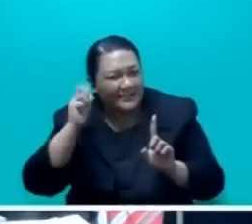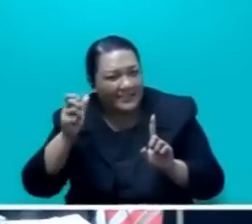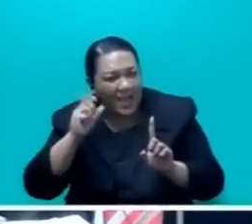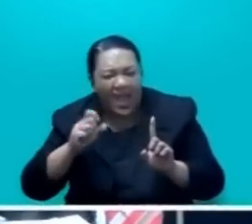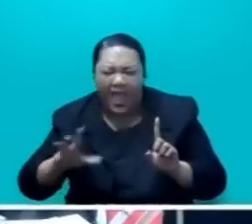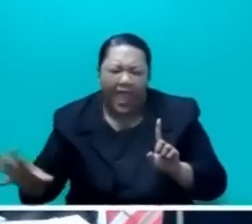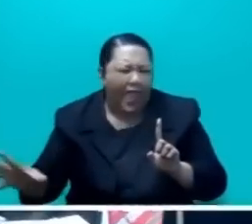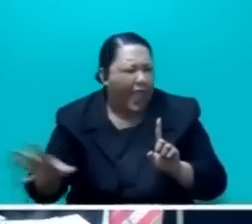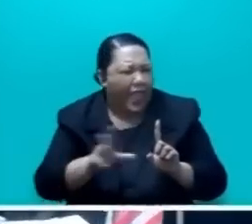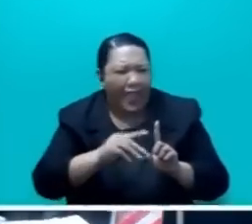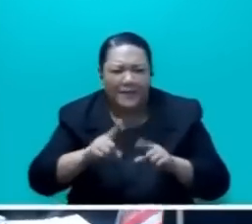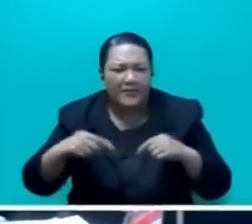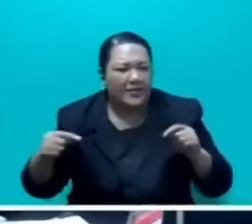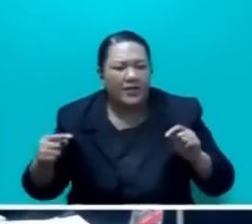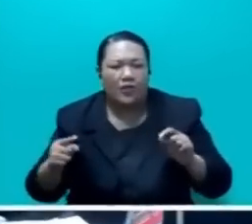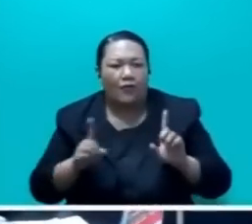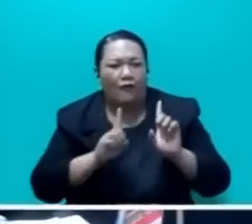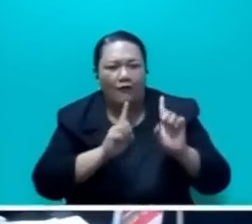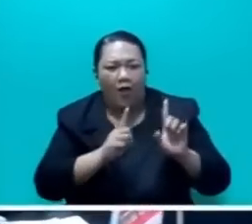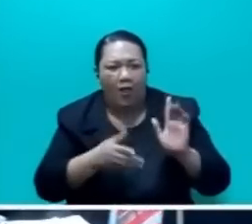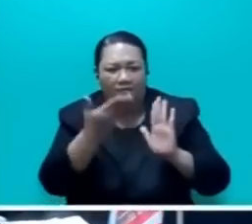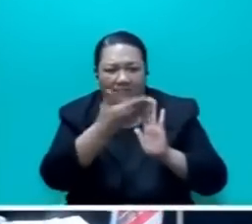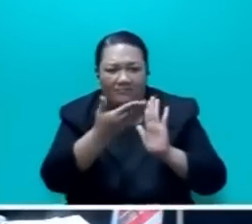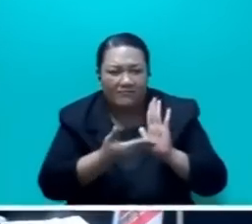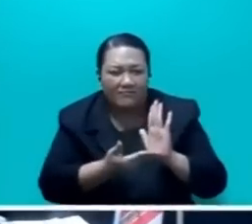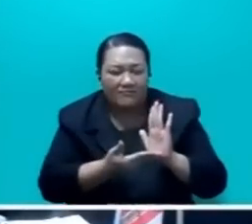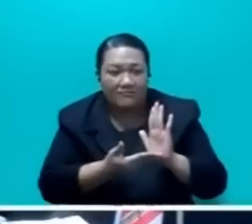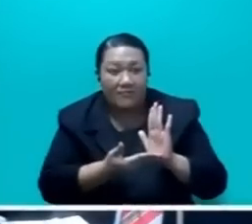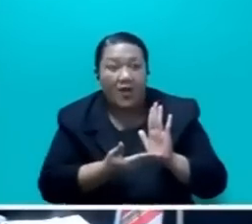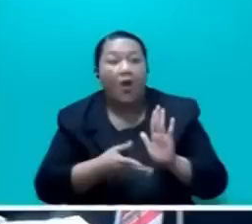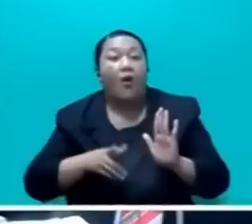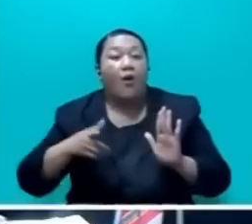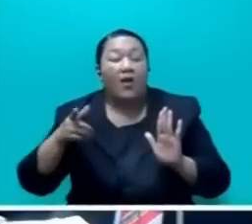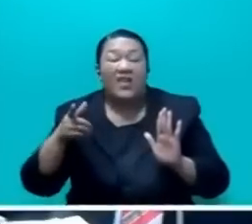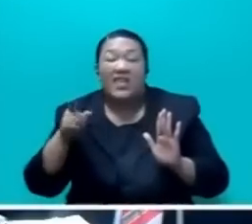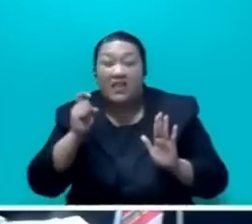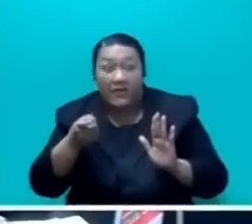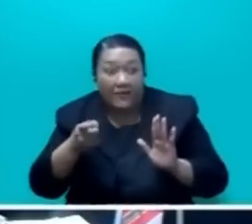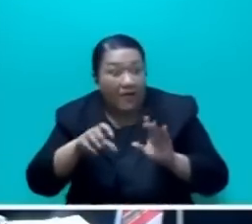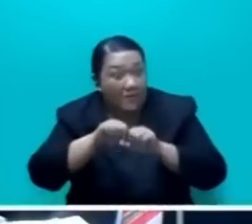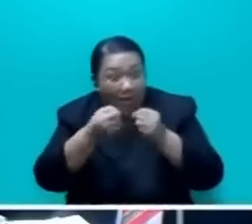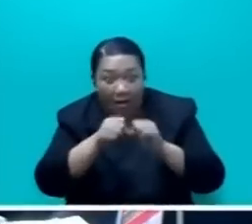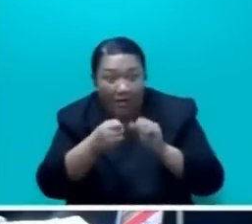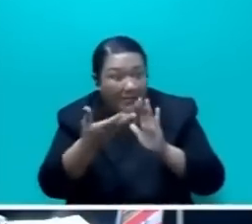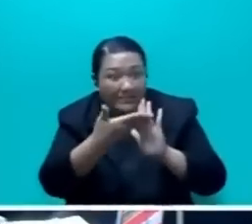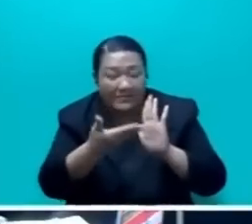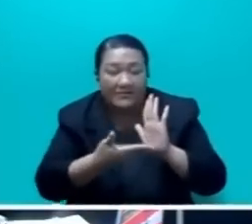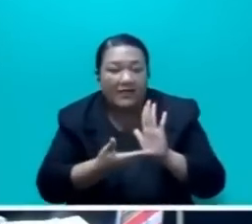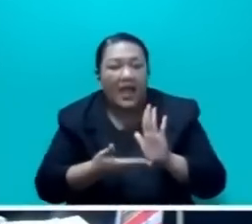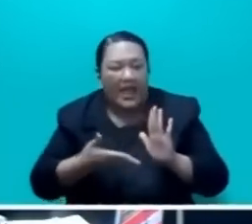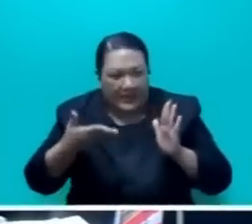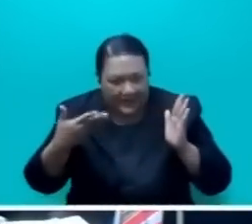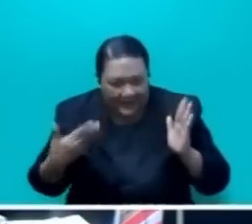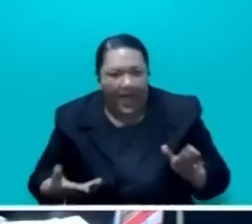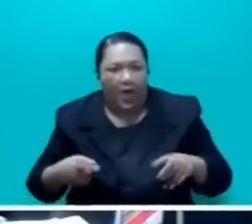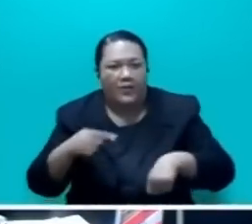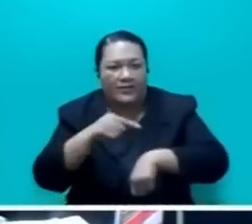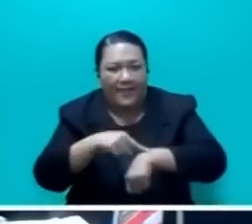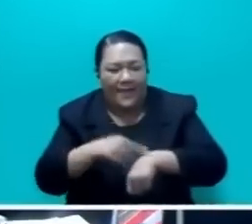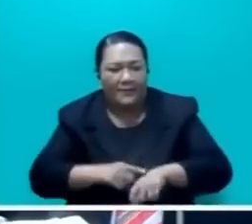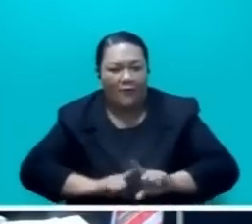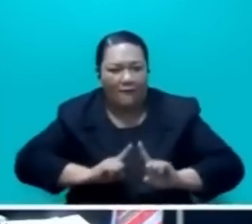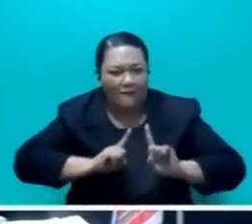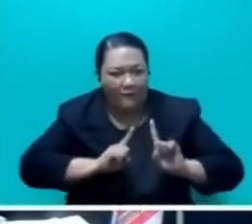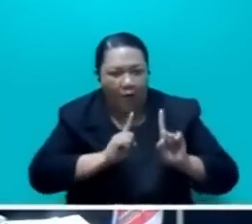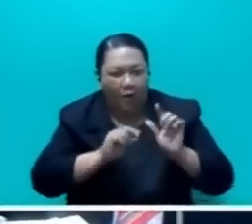oppression are once and for all broken. This is a new chapter for Fiji, and prioritizing the needs of our country is